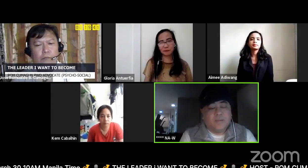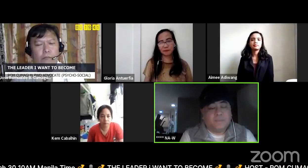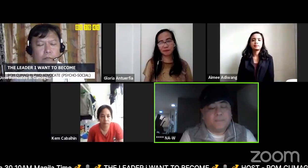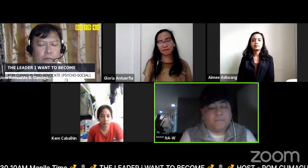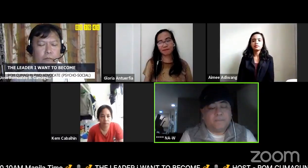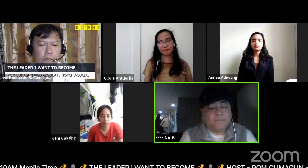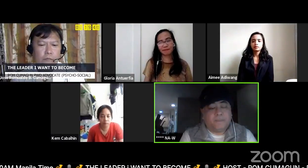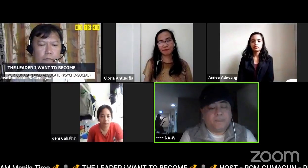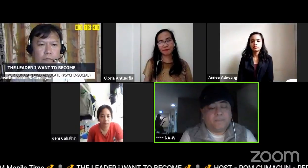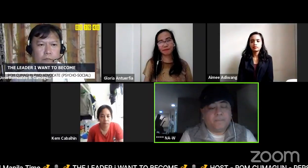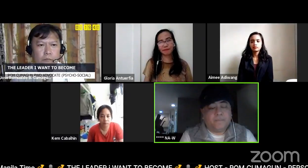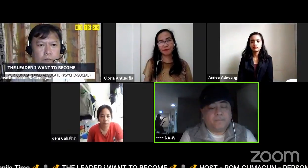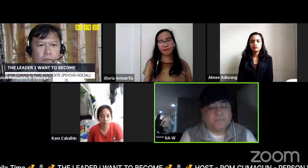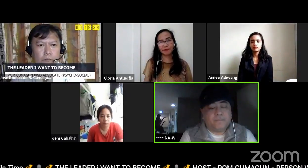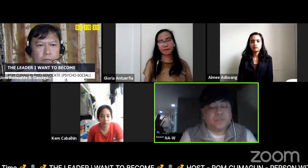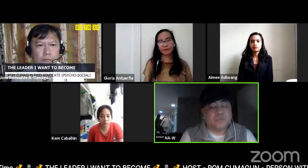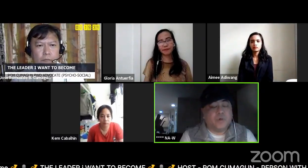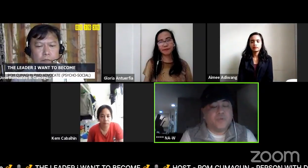um,